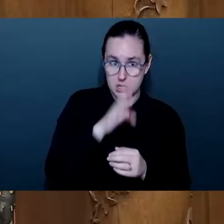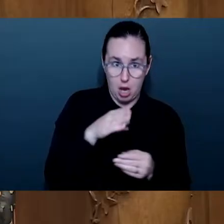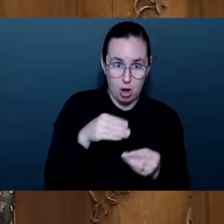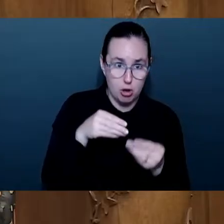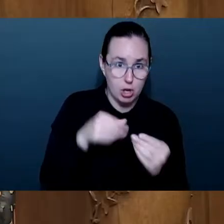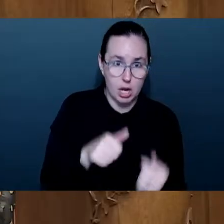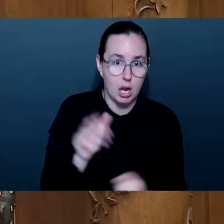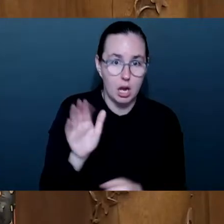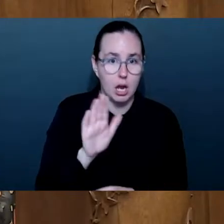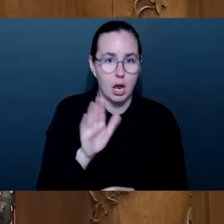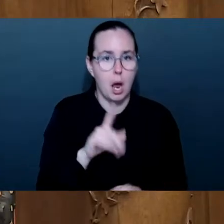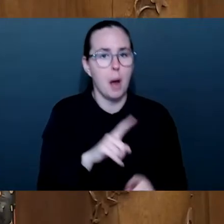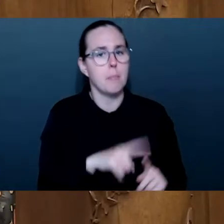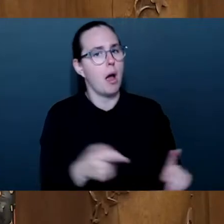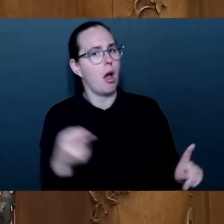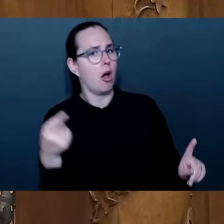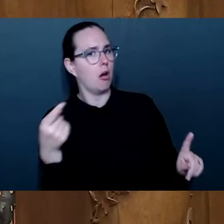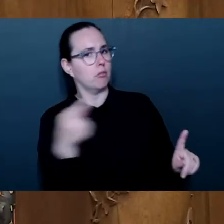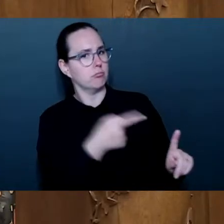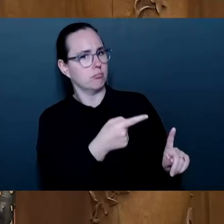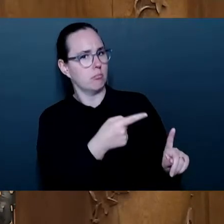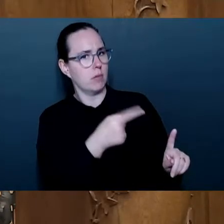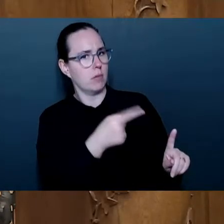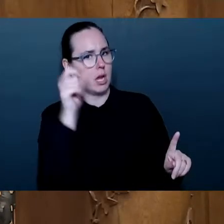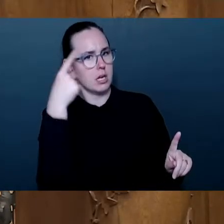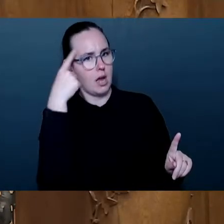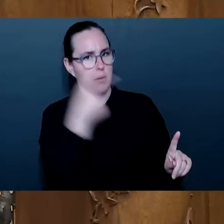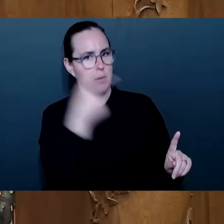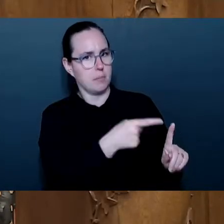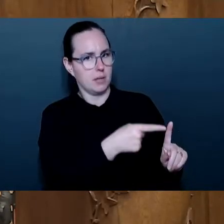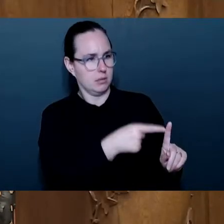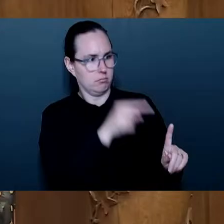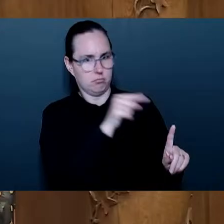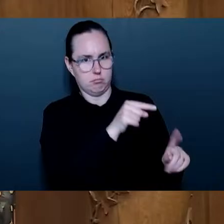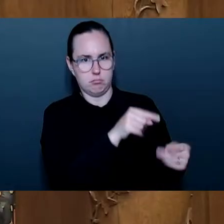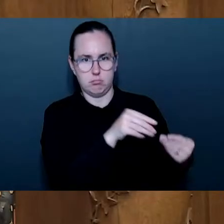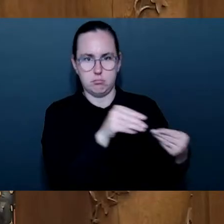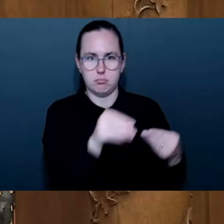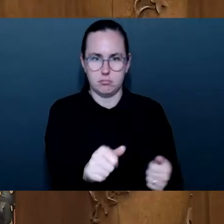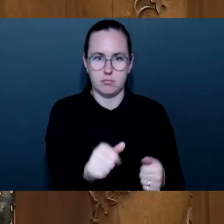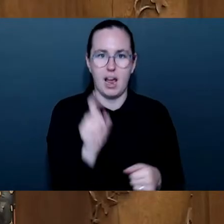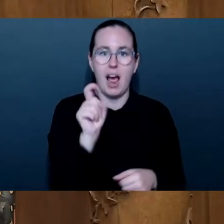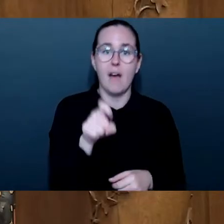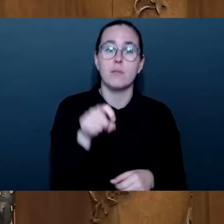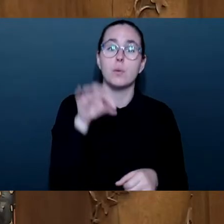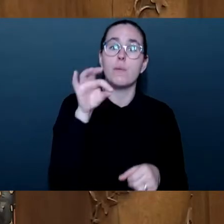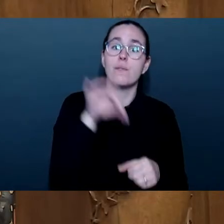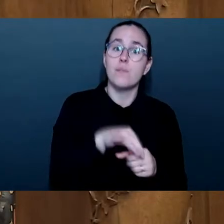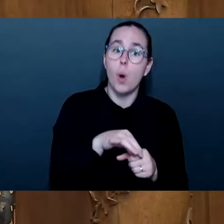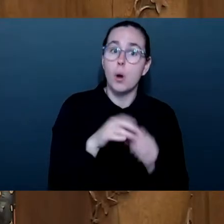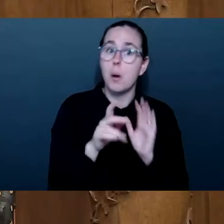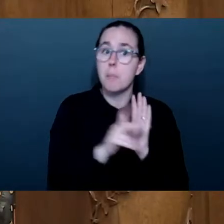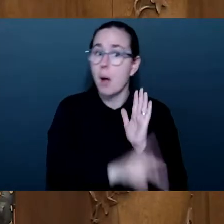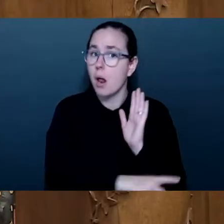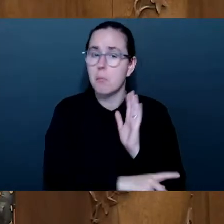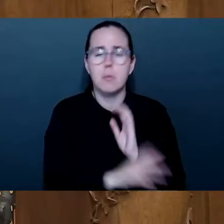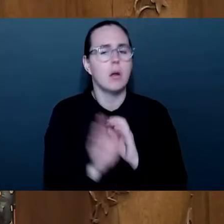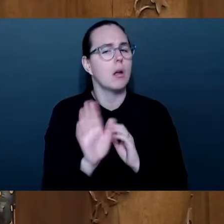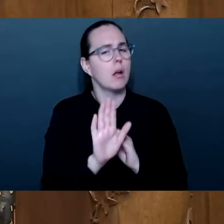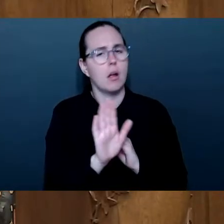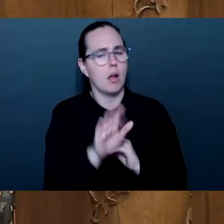to be voted by Parliament is not a money bill, and no royal recommendation is necessary as a